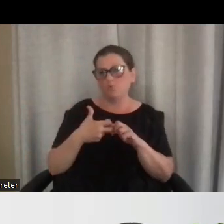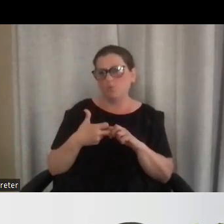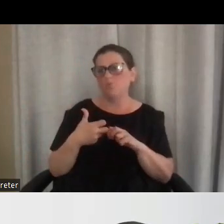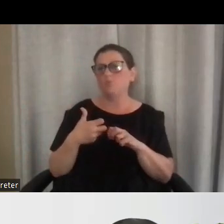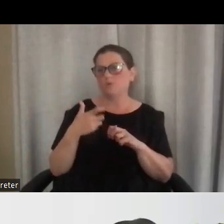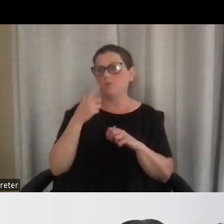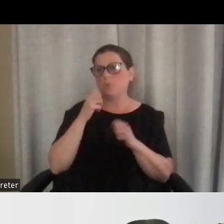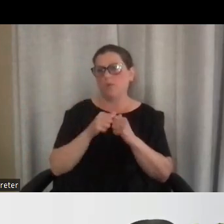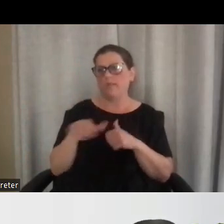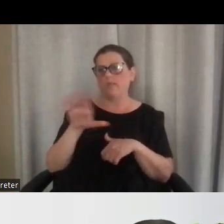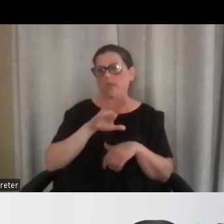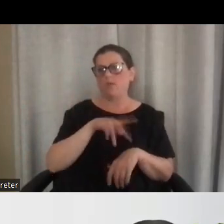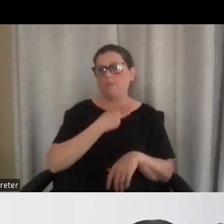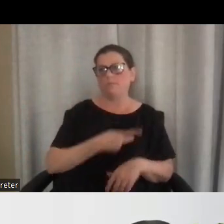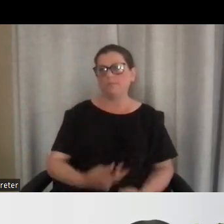they were working with.